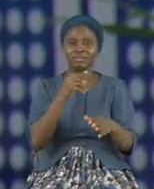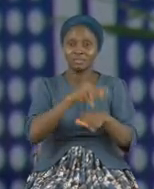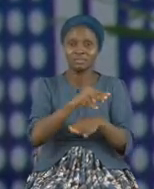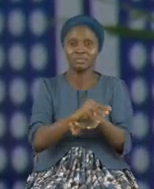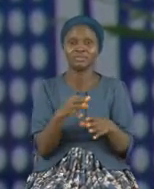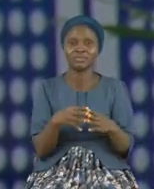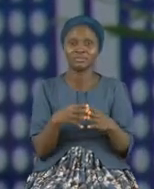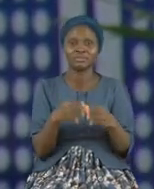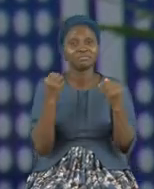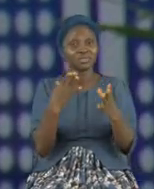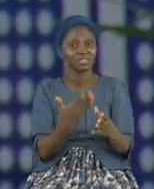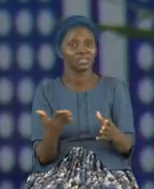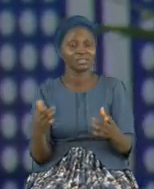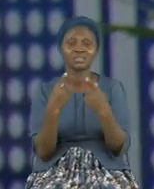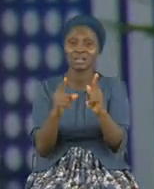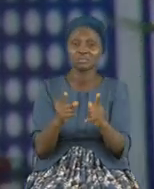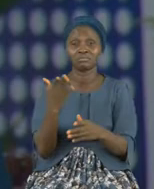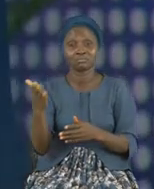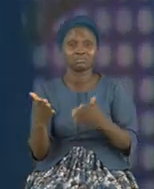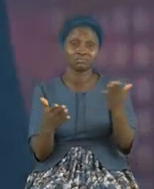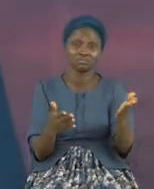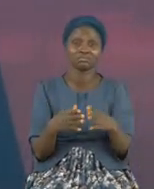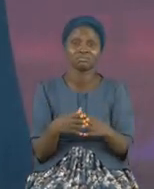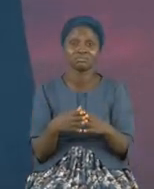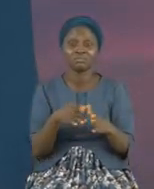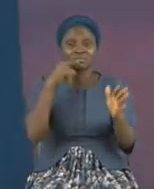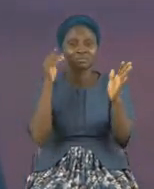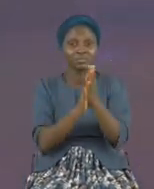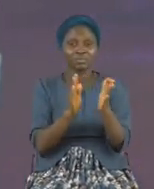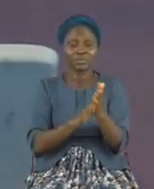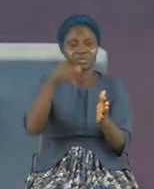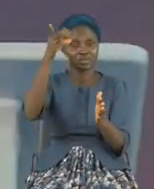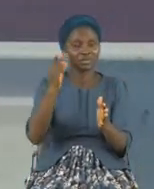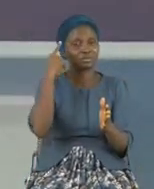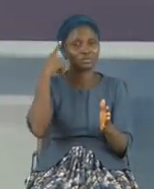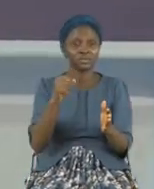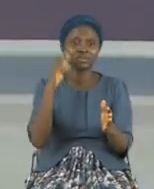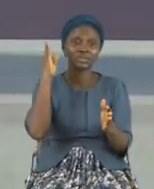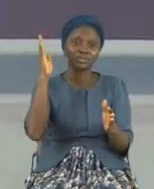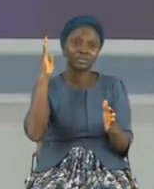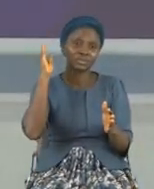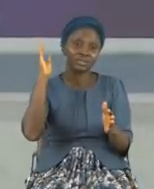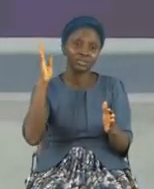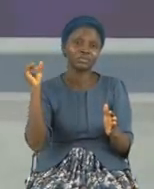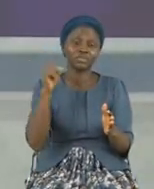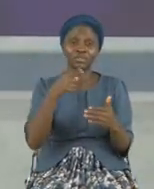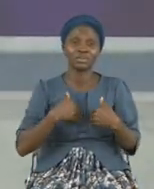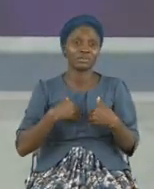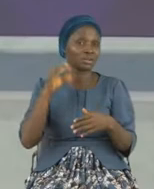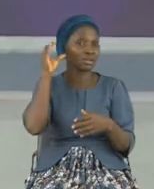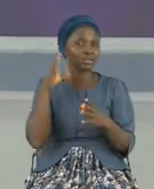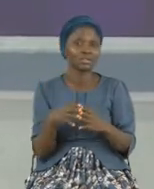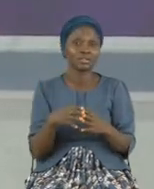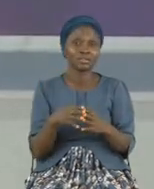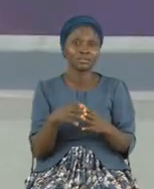things happen here and there. Thank God for the testimony of that a young minister that said in the ministers' conference